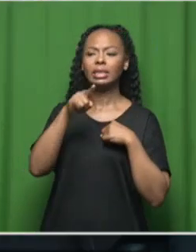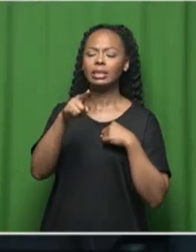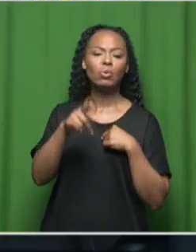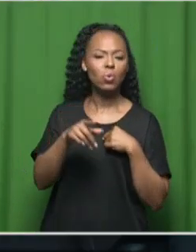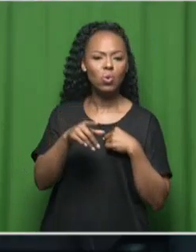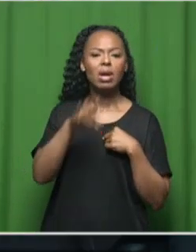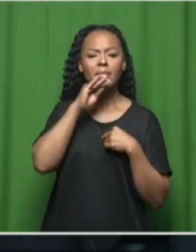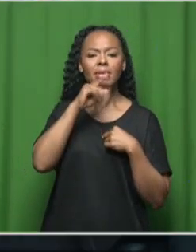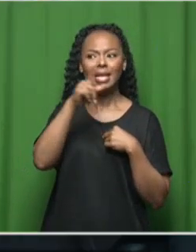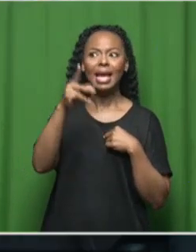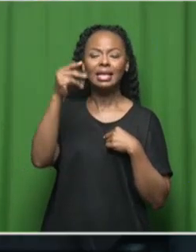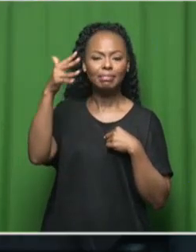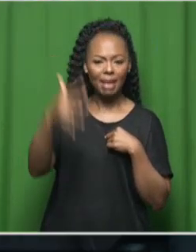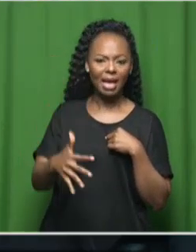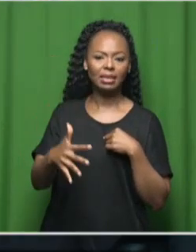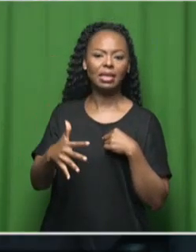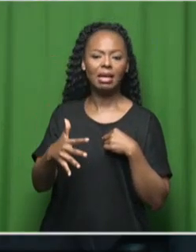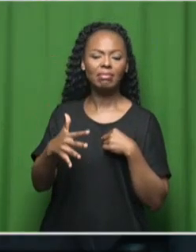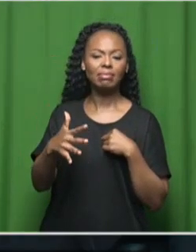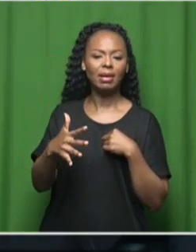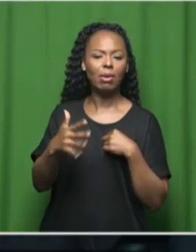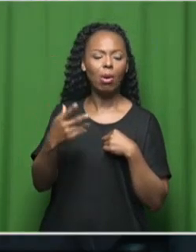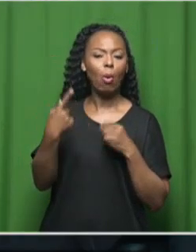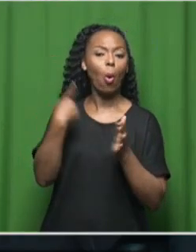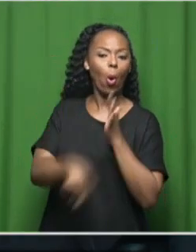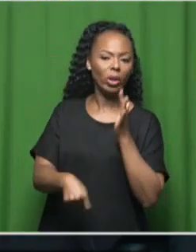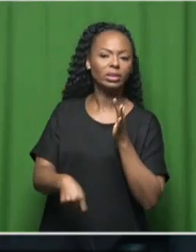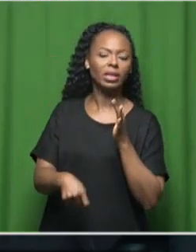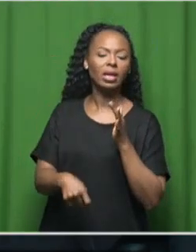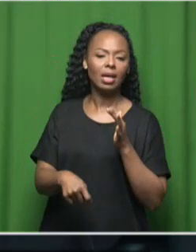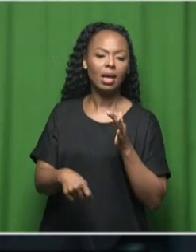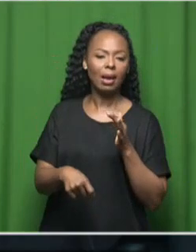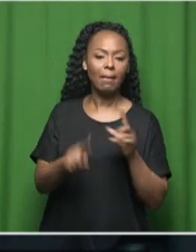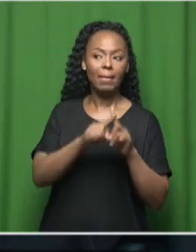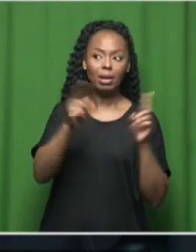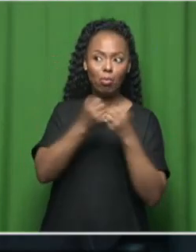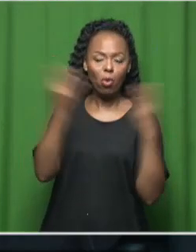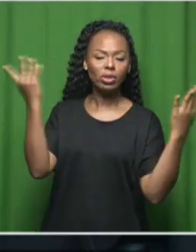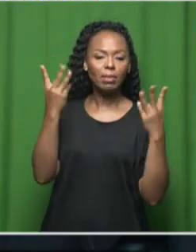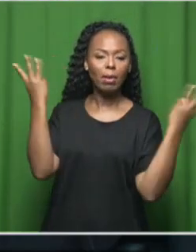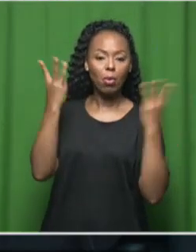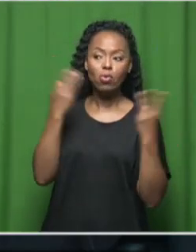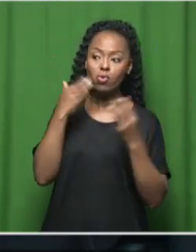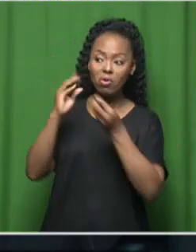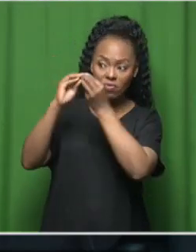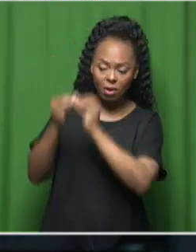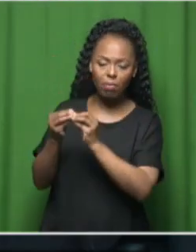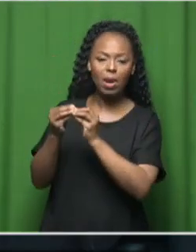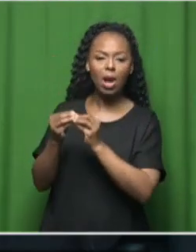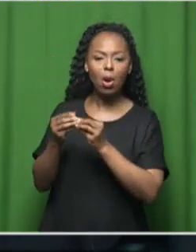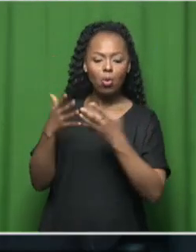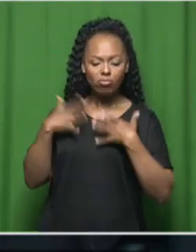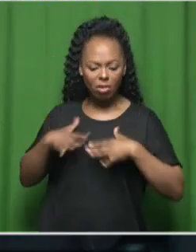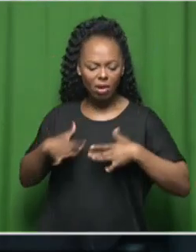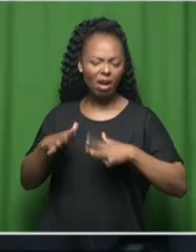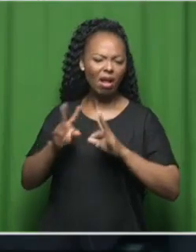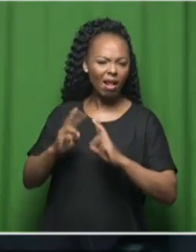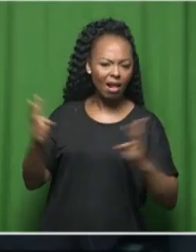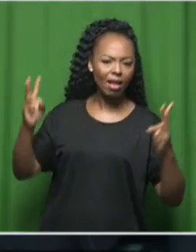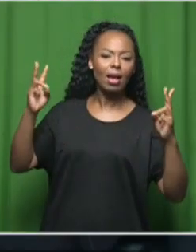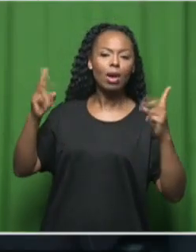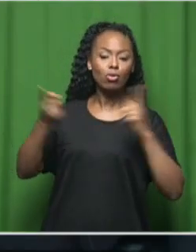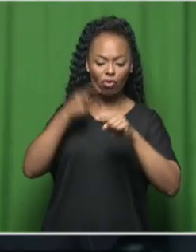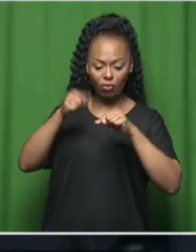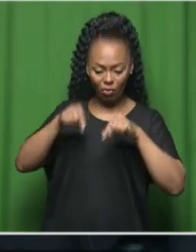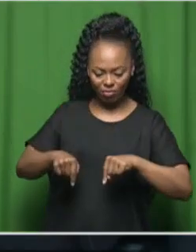costly. But most of these people that are producing these goods aren't from here, so we want to educate the